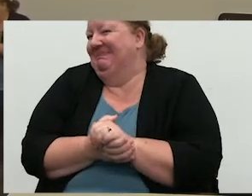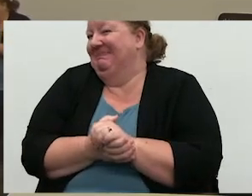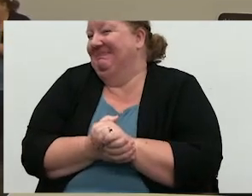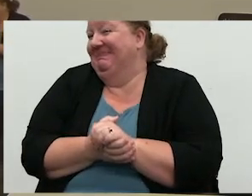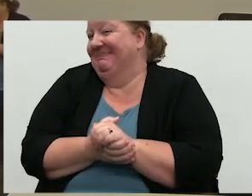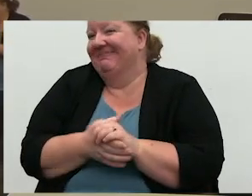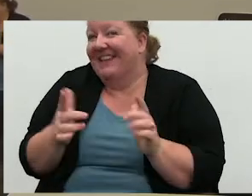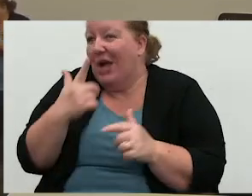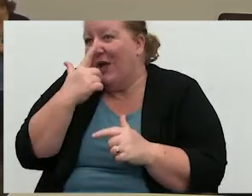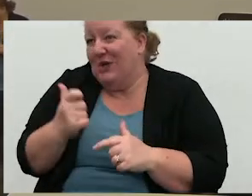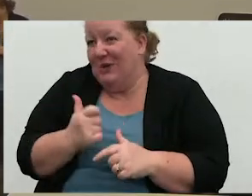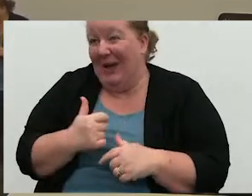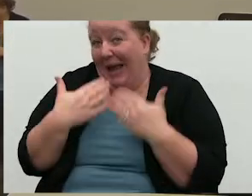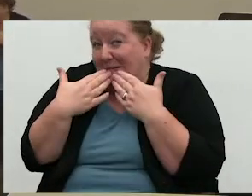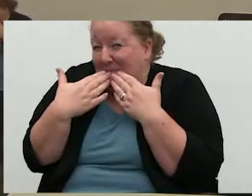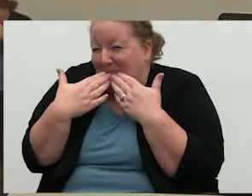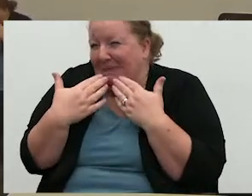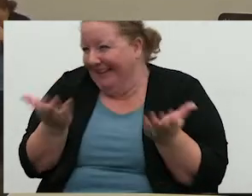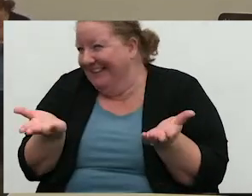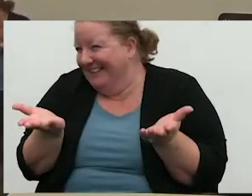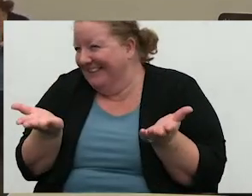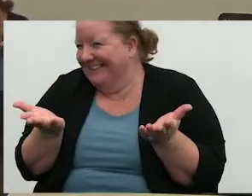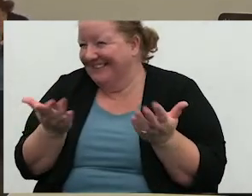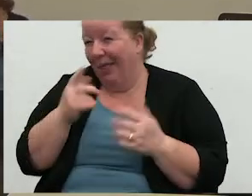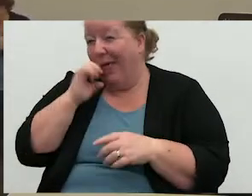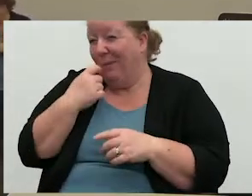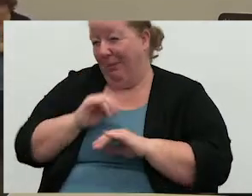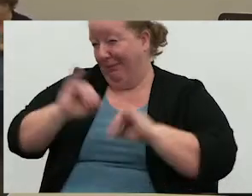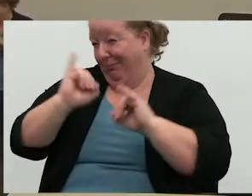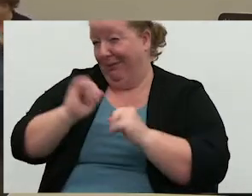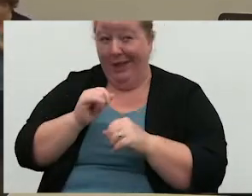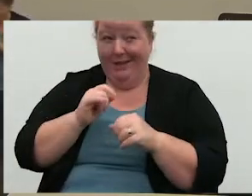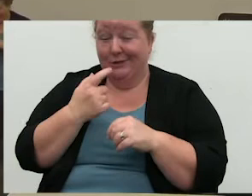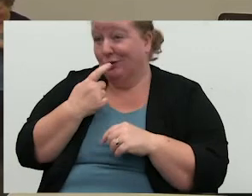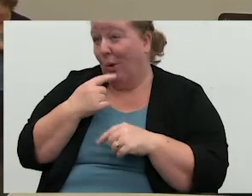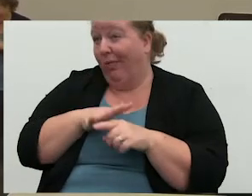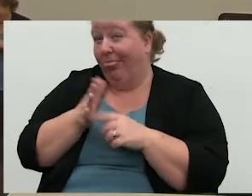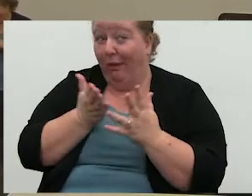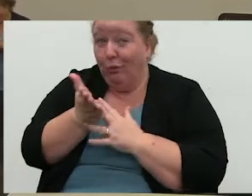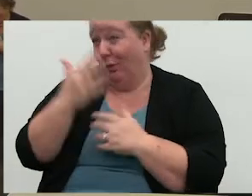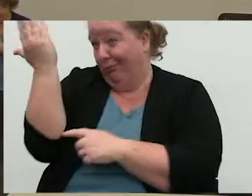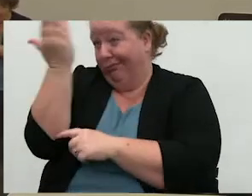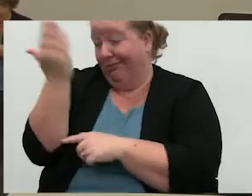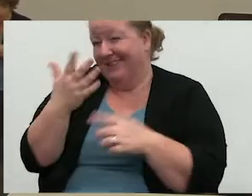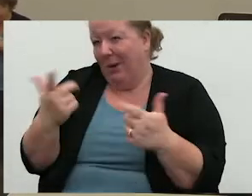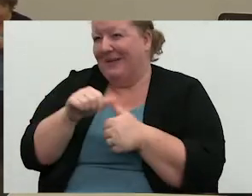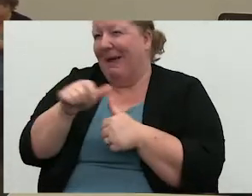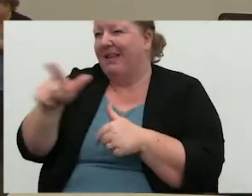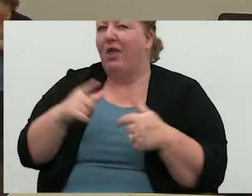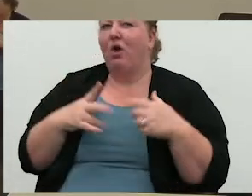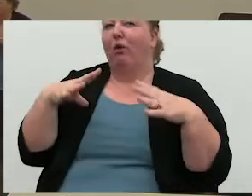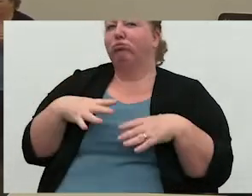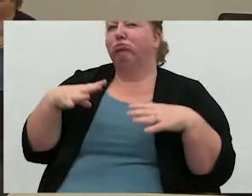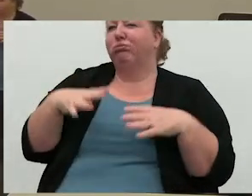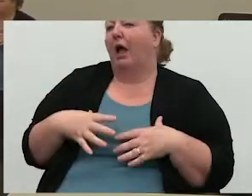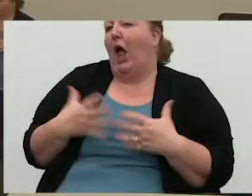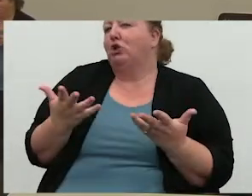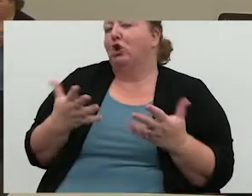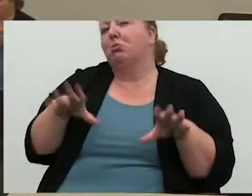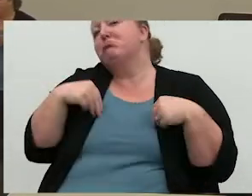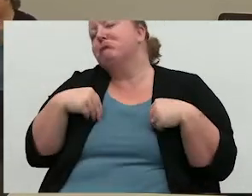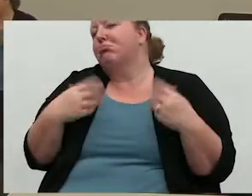You're allowed to snigger. There will be terrible puns in my talk, and it's best that you just relax and go with them